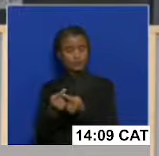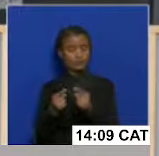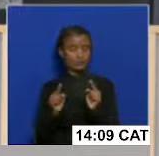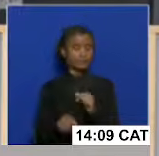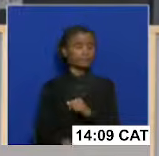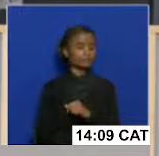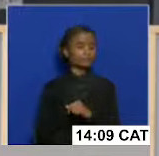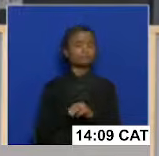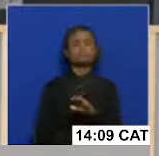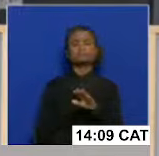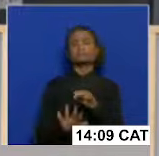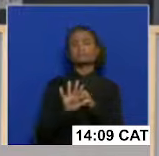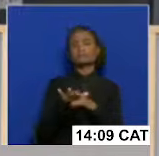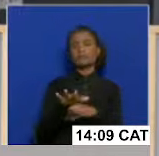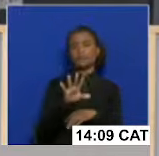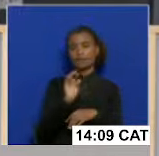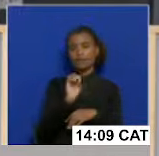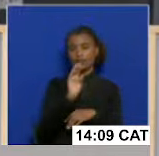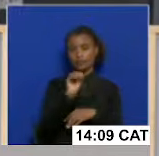Witness K?